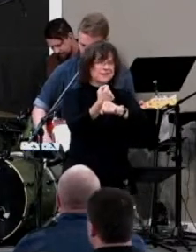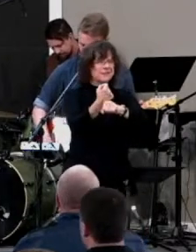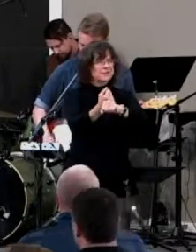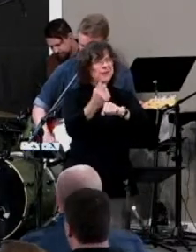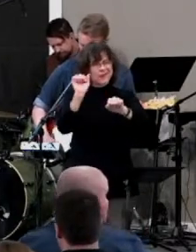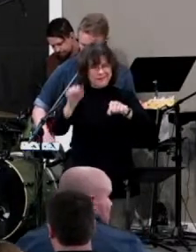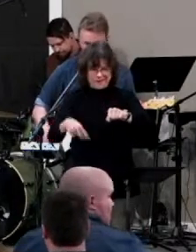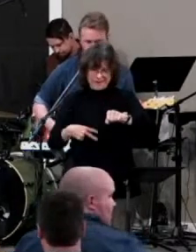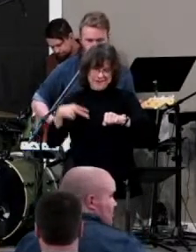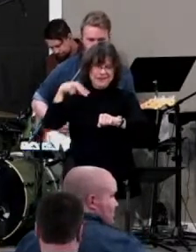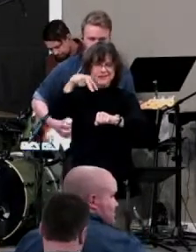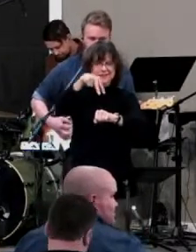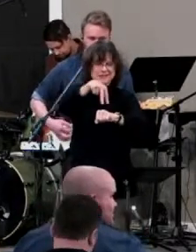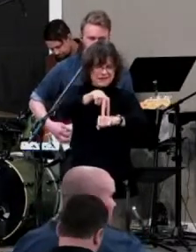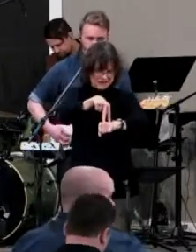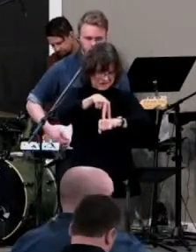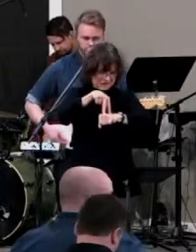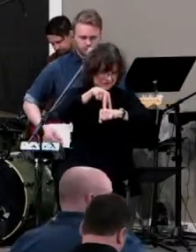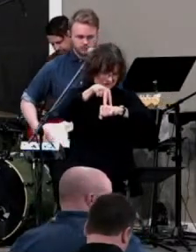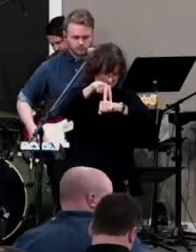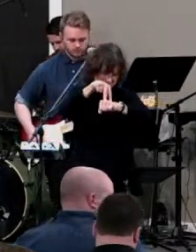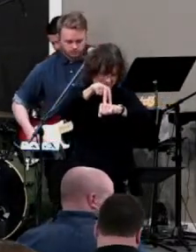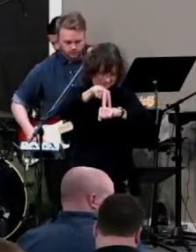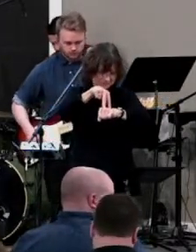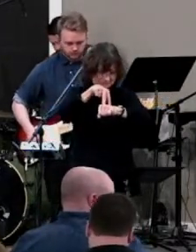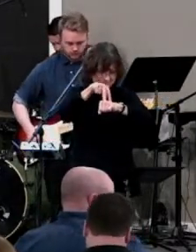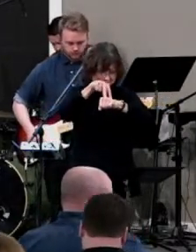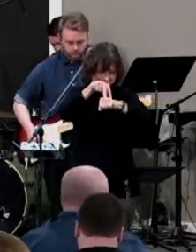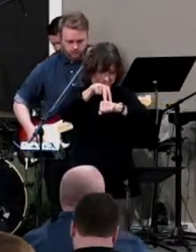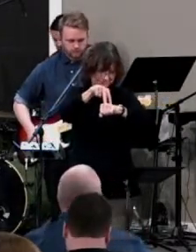Upon this rock I will stand.